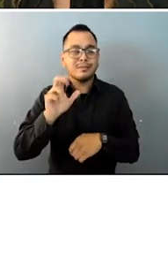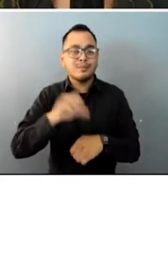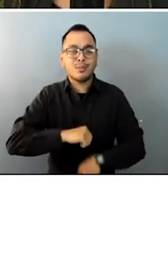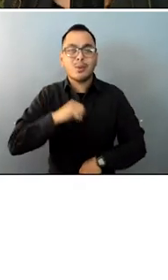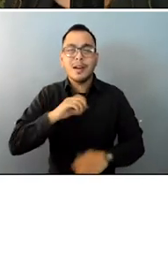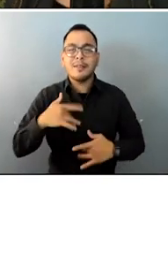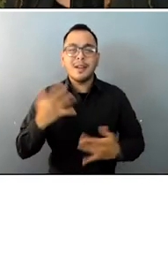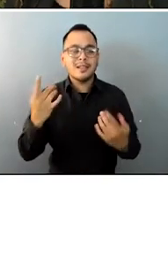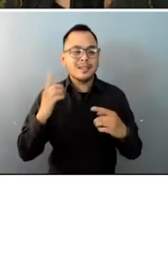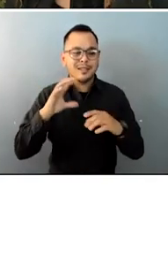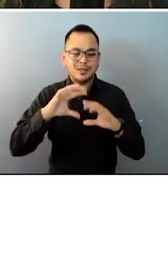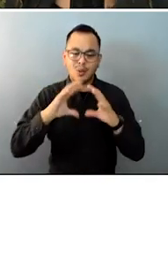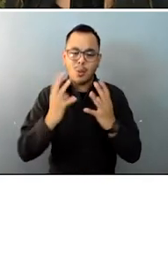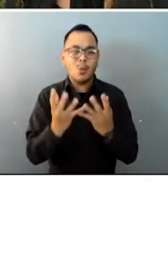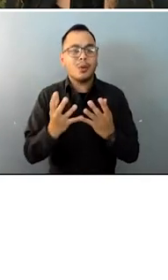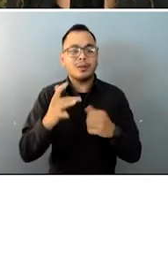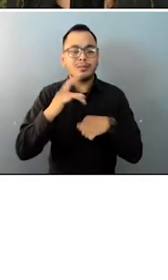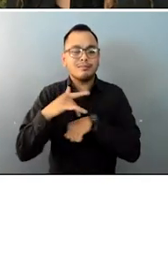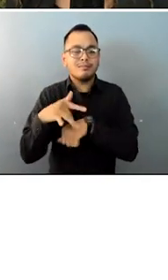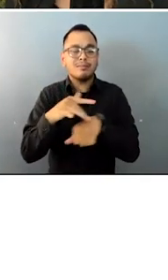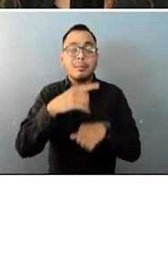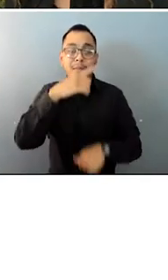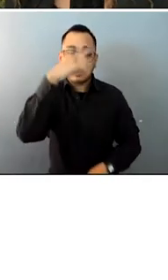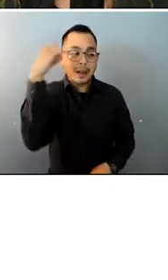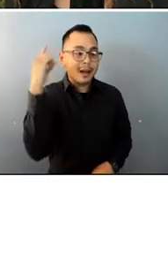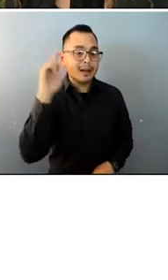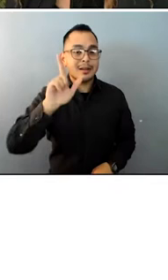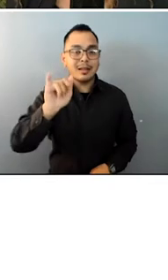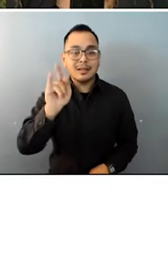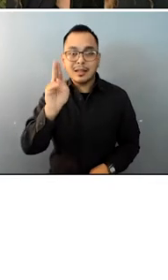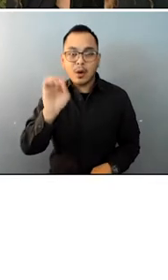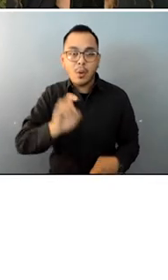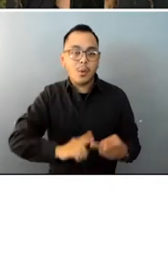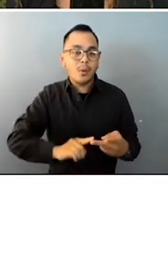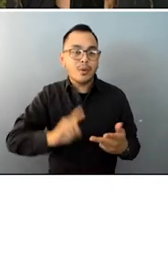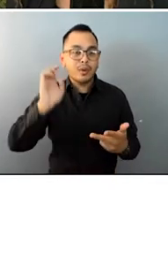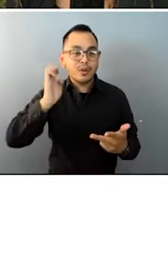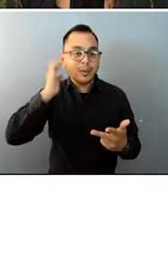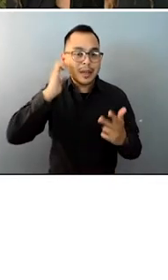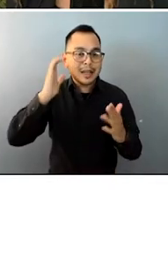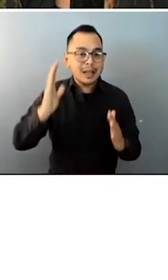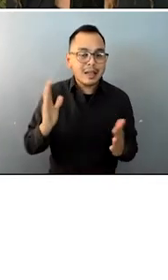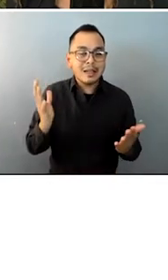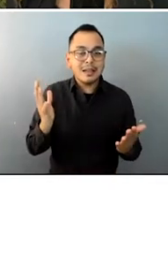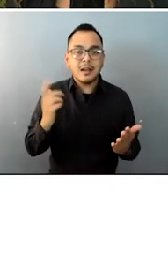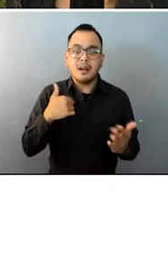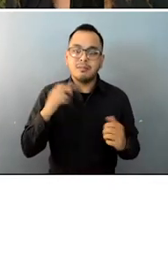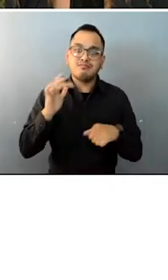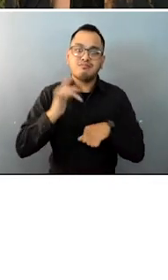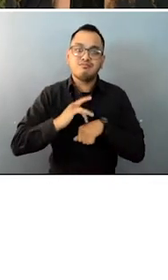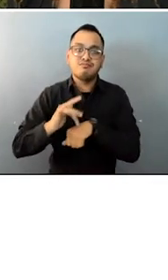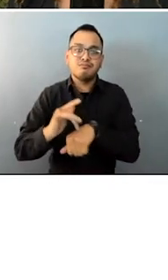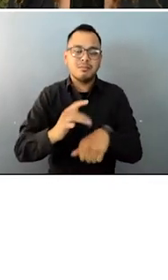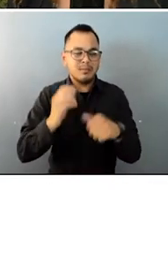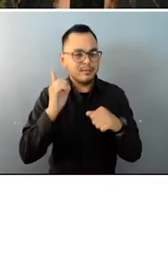of all kinds of prides and Black, Latino, European, all over the place. I've been to